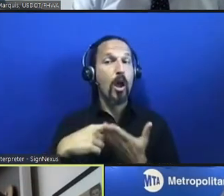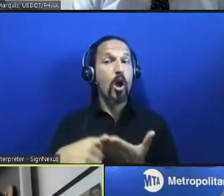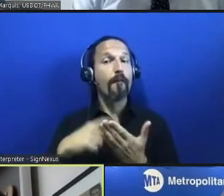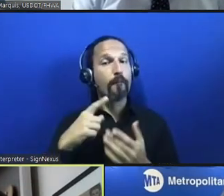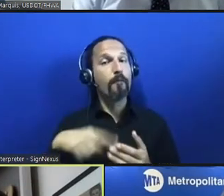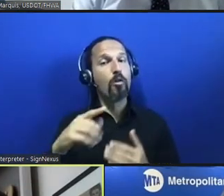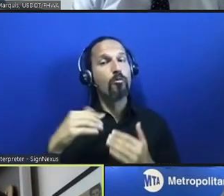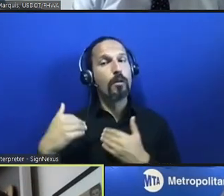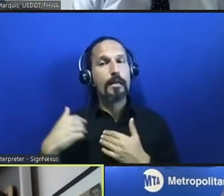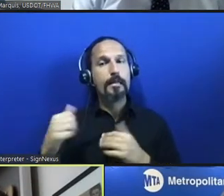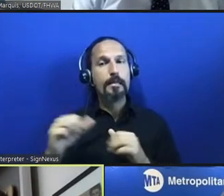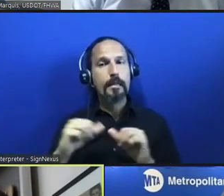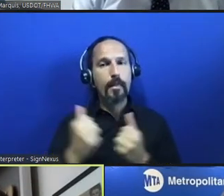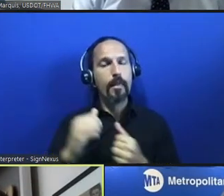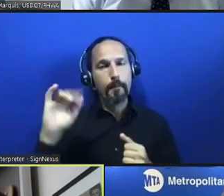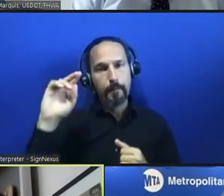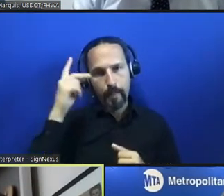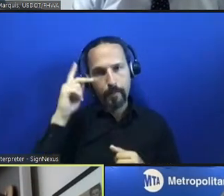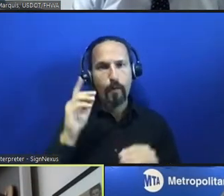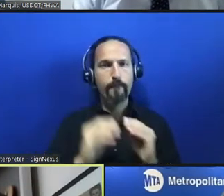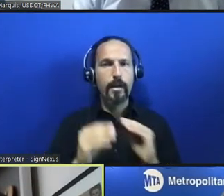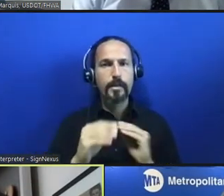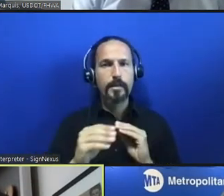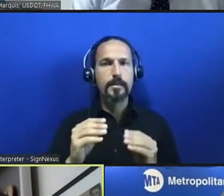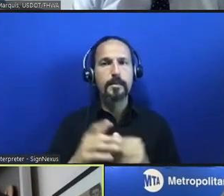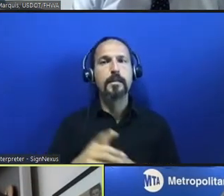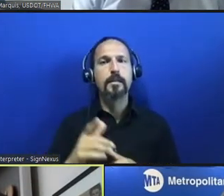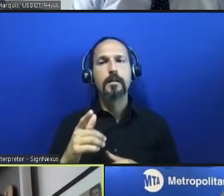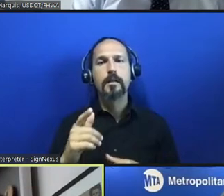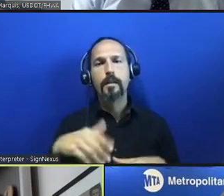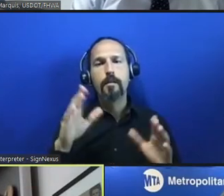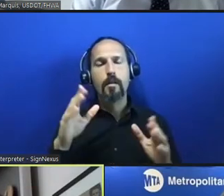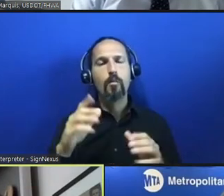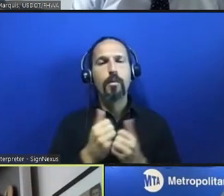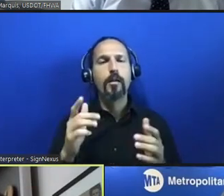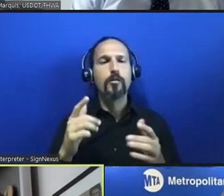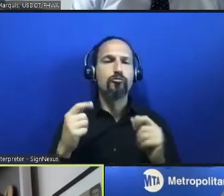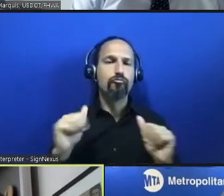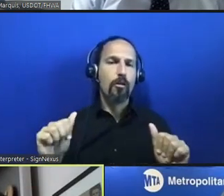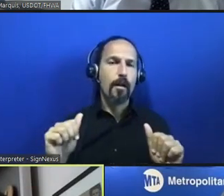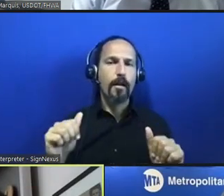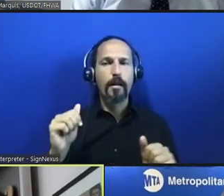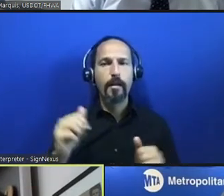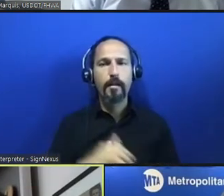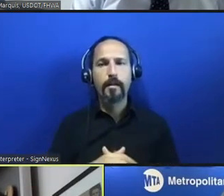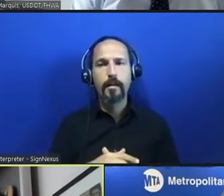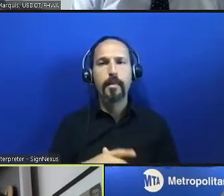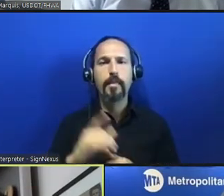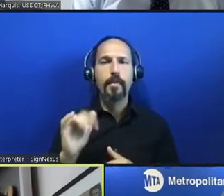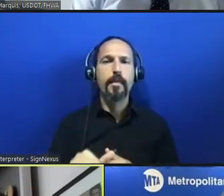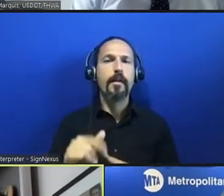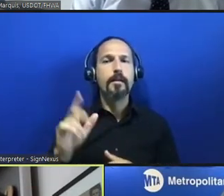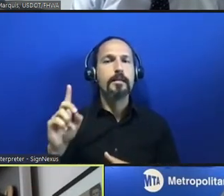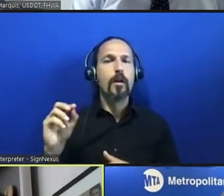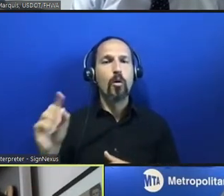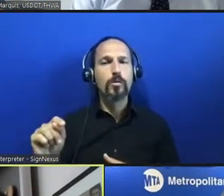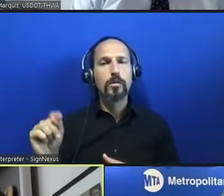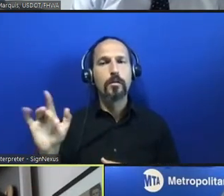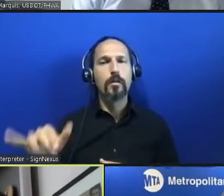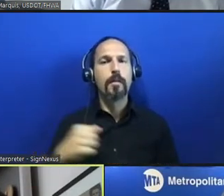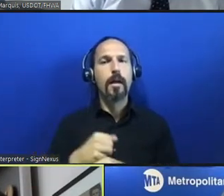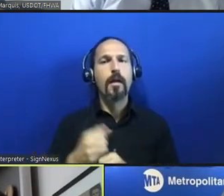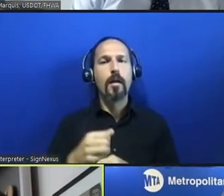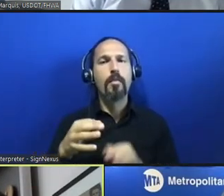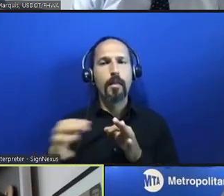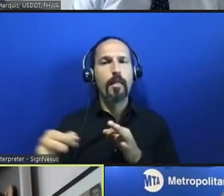the responsible agencies and politicians fixing these problems not giving up without even trying already the spurious demands of the federal DOT have created unwarranted